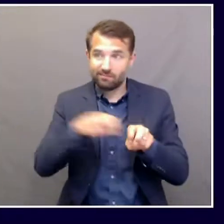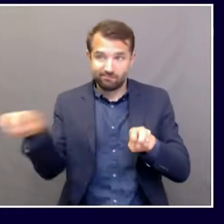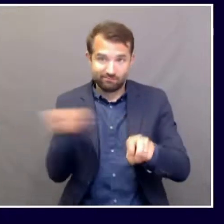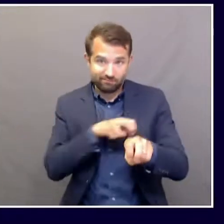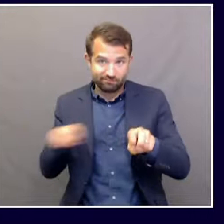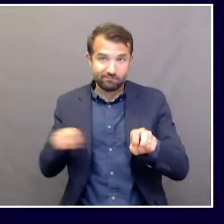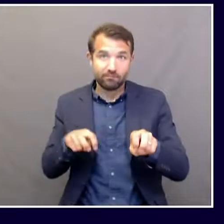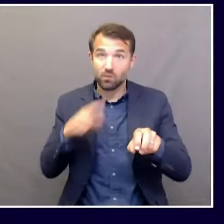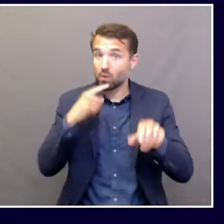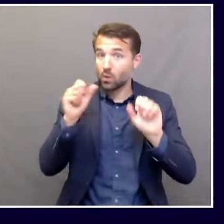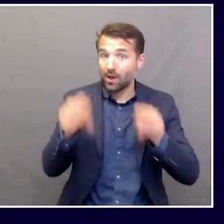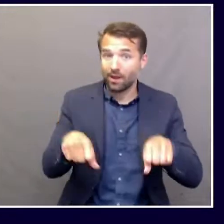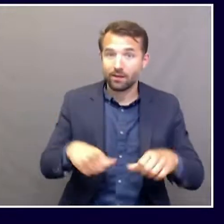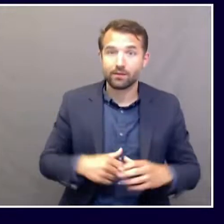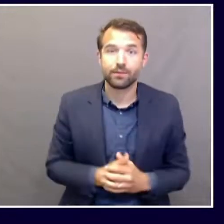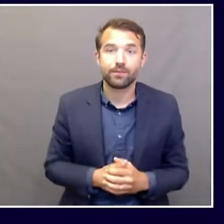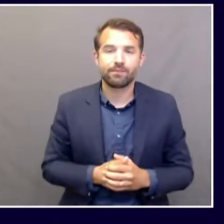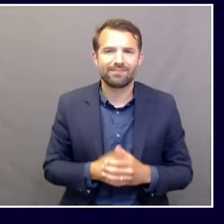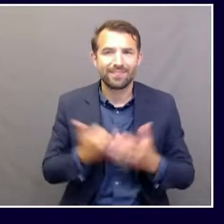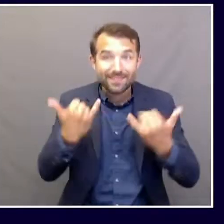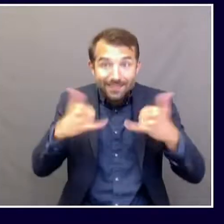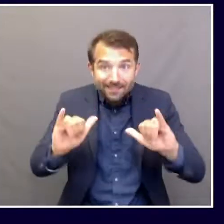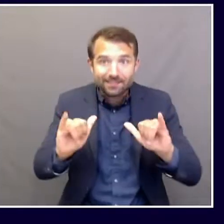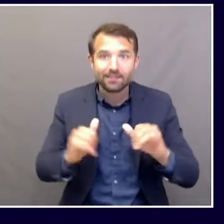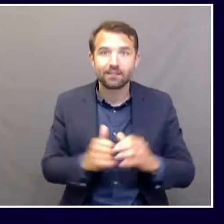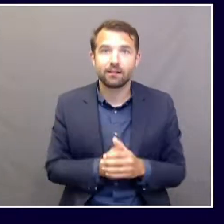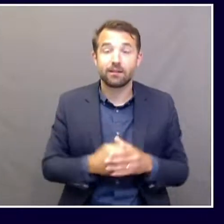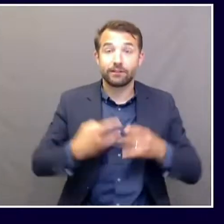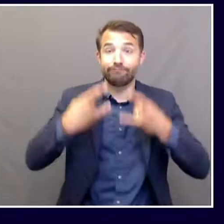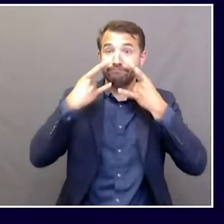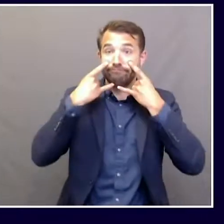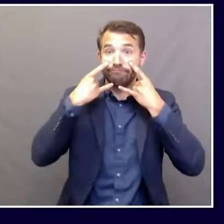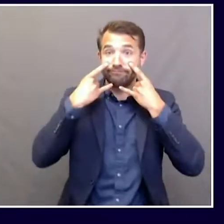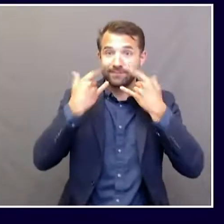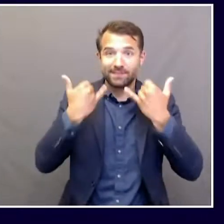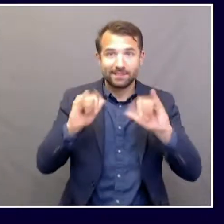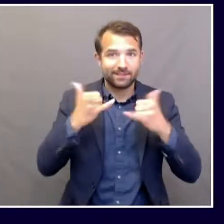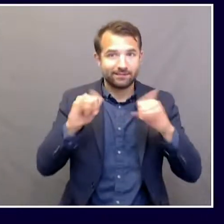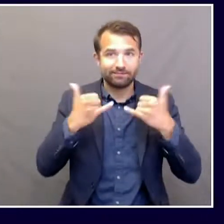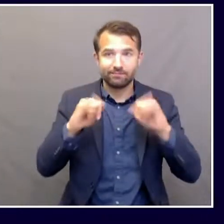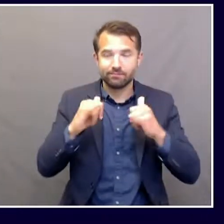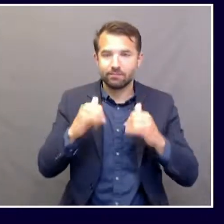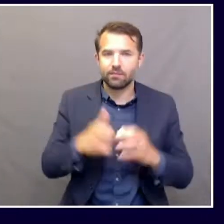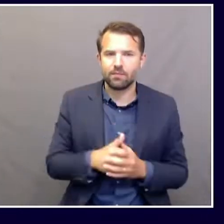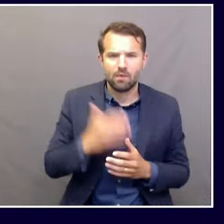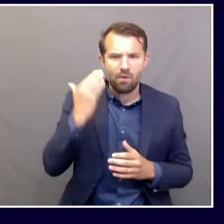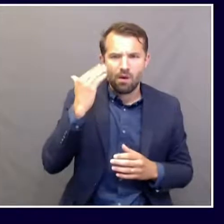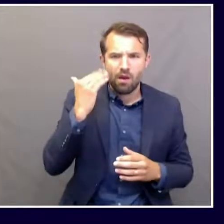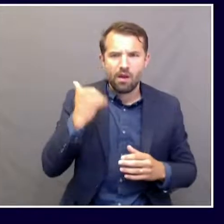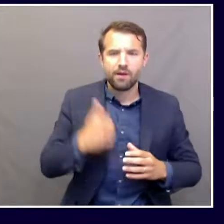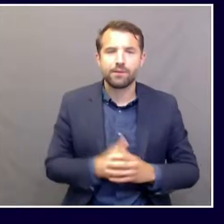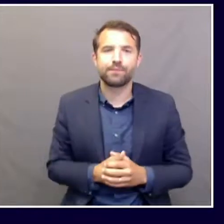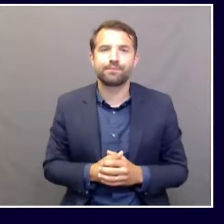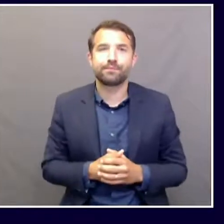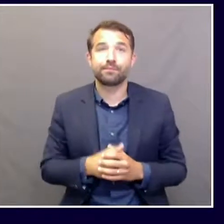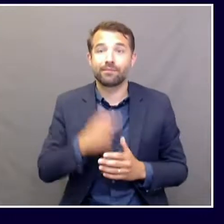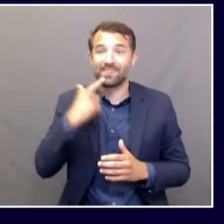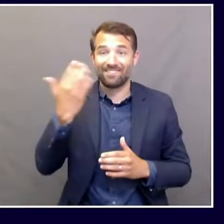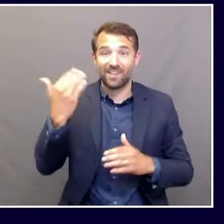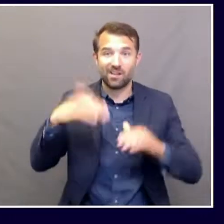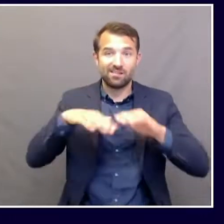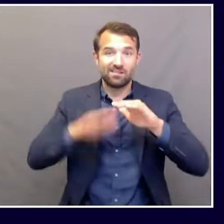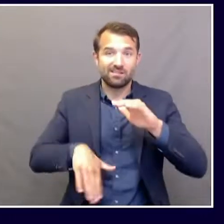have anybody under the age of 16 who is fully vaccinated. That will change, and we'll update the